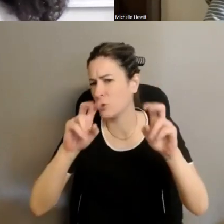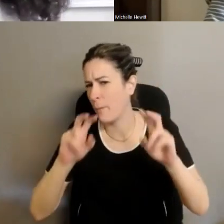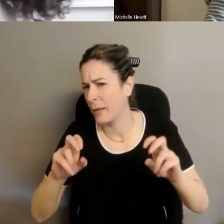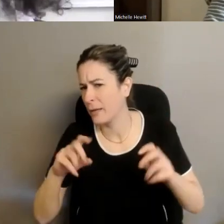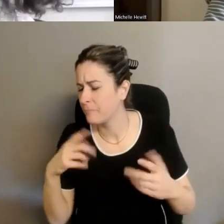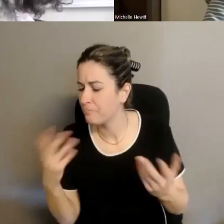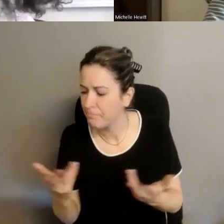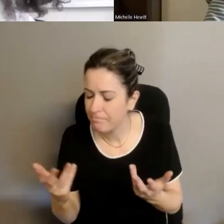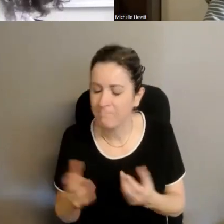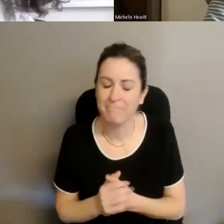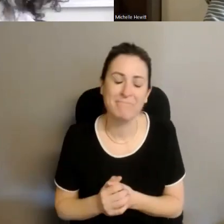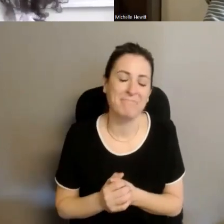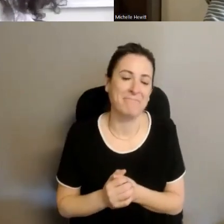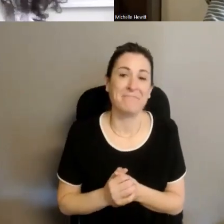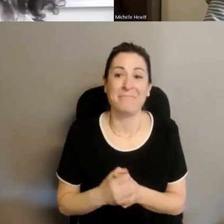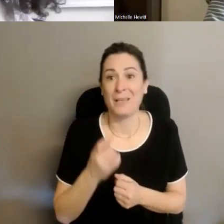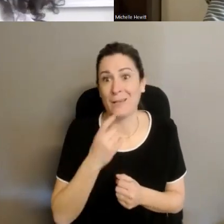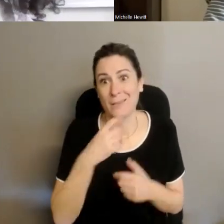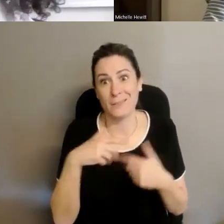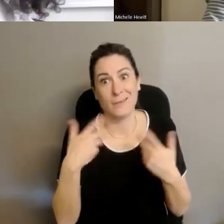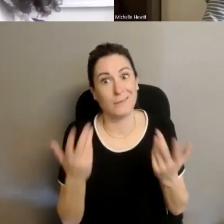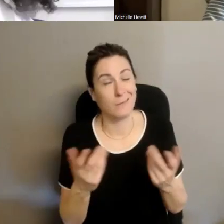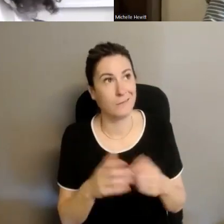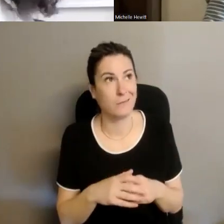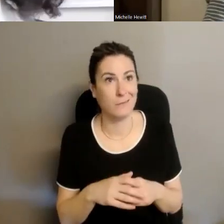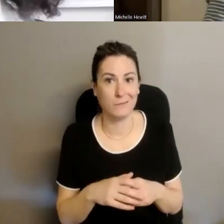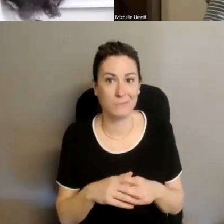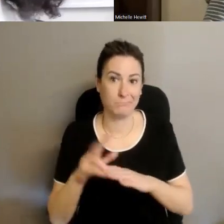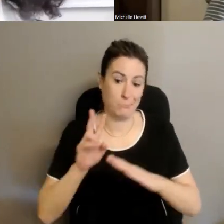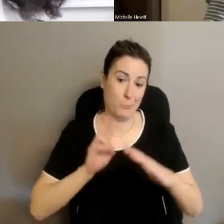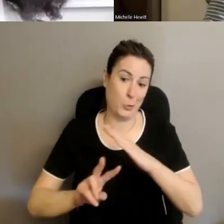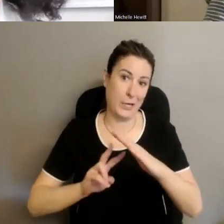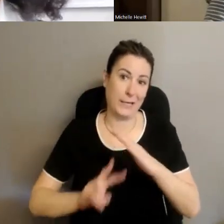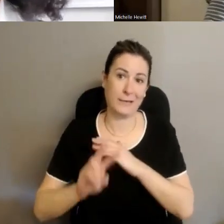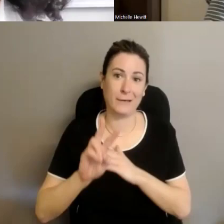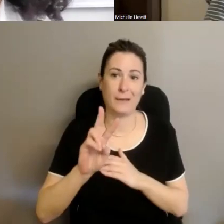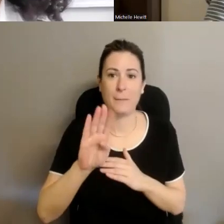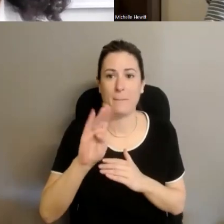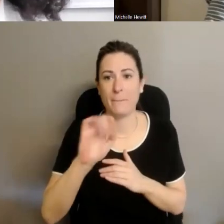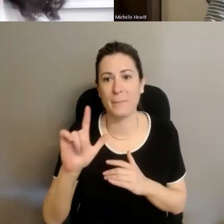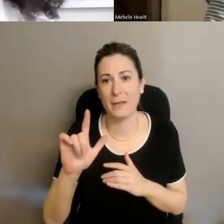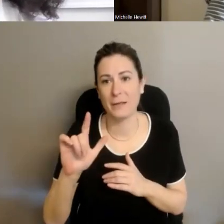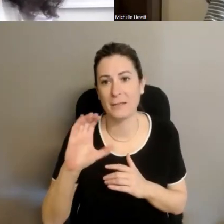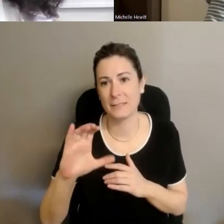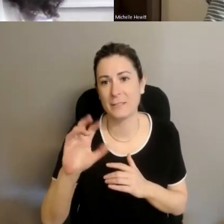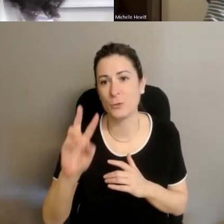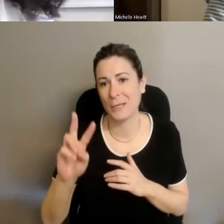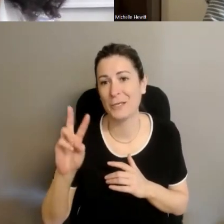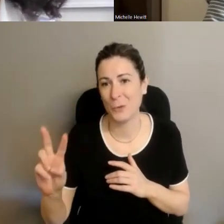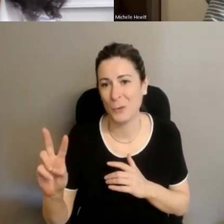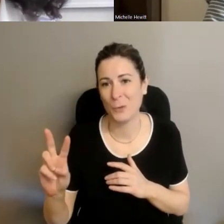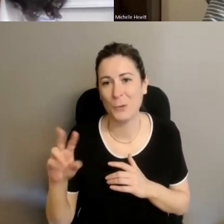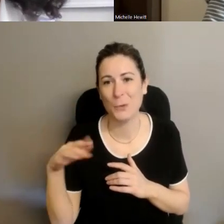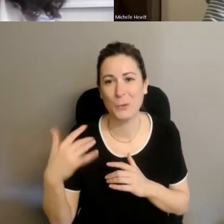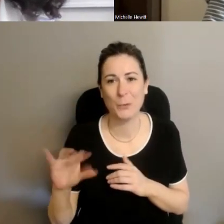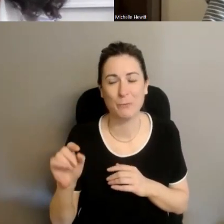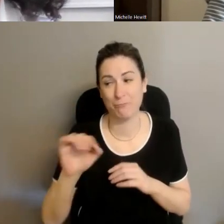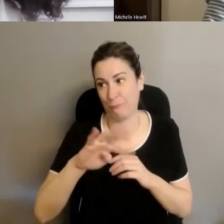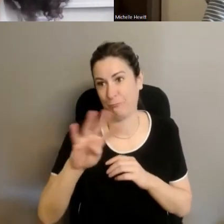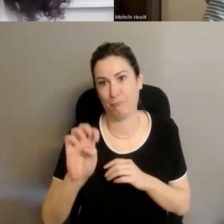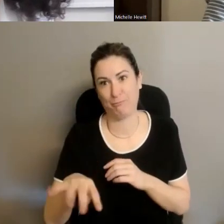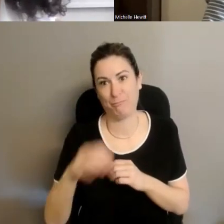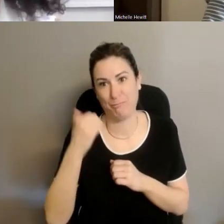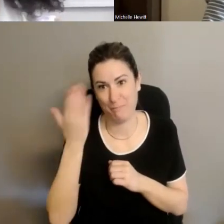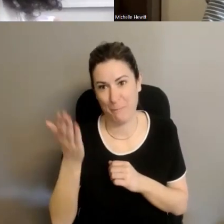we're going to be talking about when it comes to Bill C-22. And as you can tell from my accent, I grew up in England,